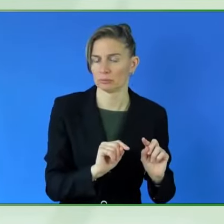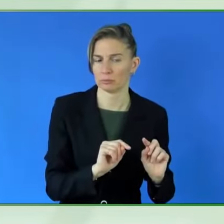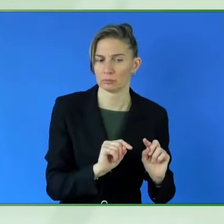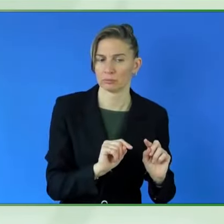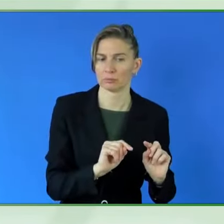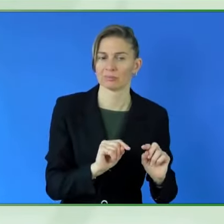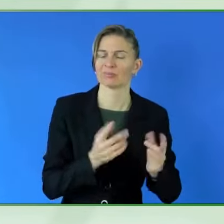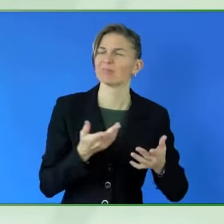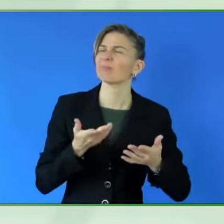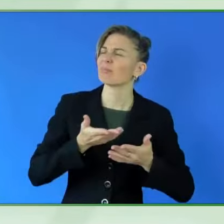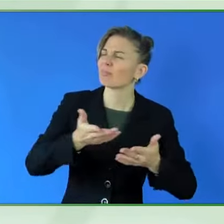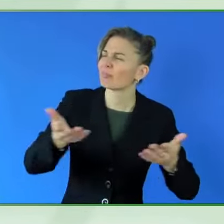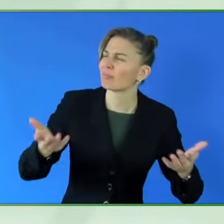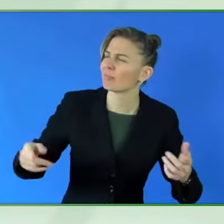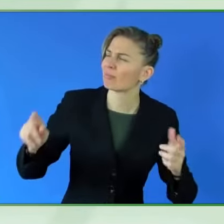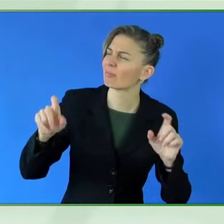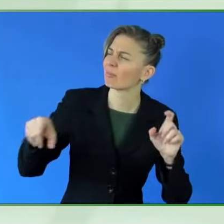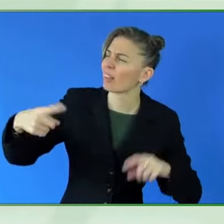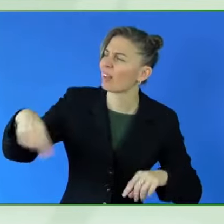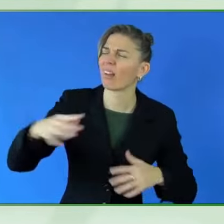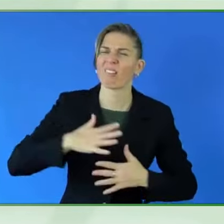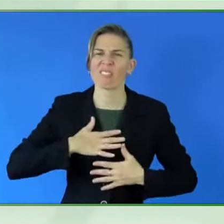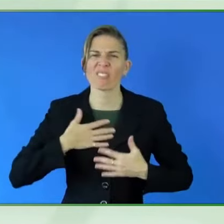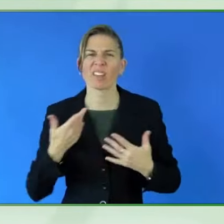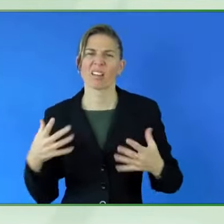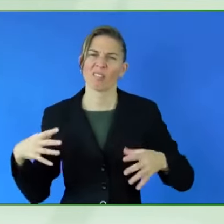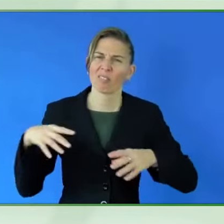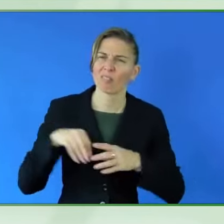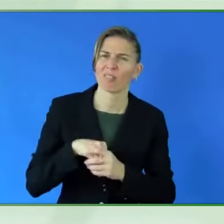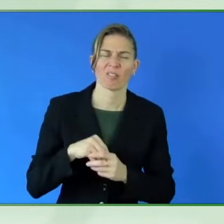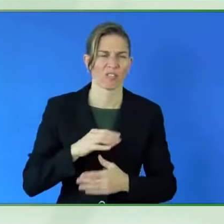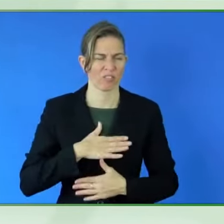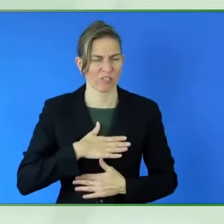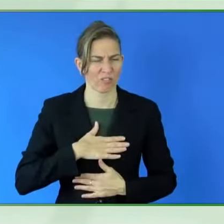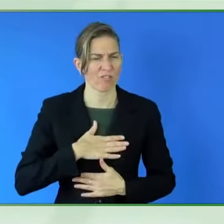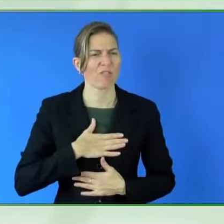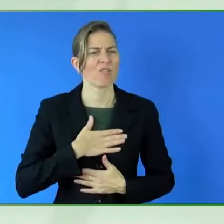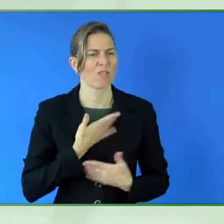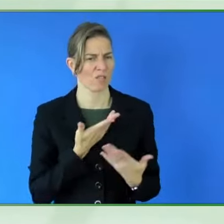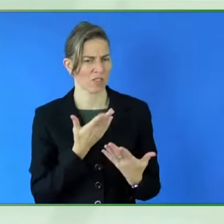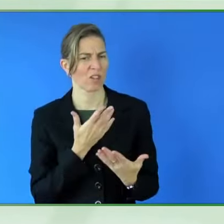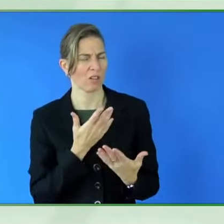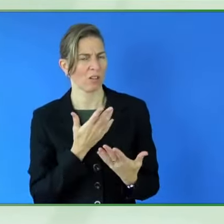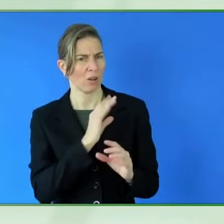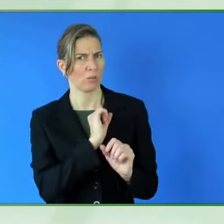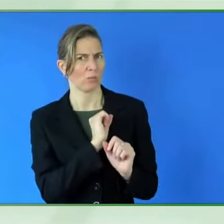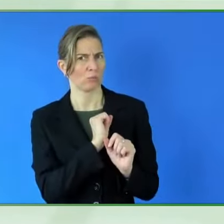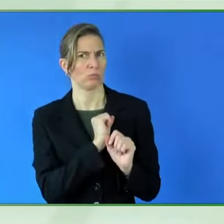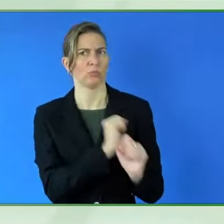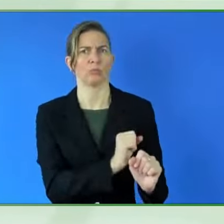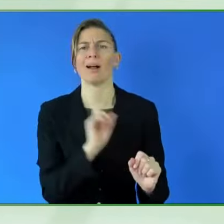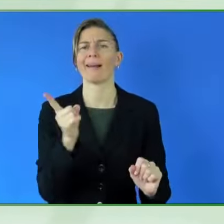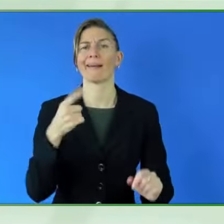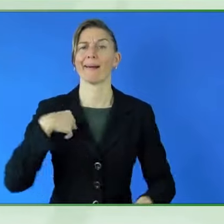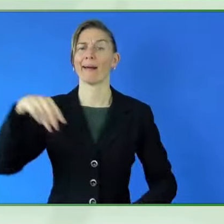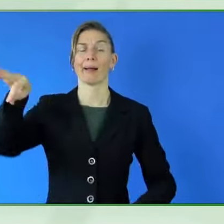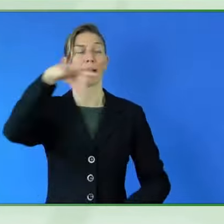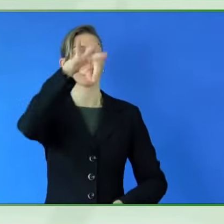project, they started creating some strategies as their proper. I had to make